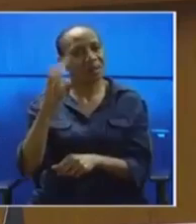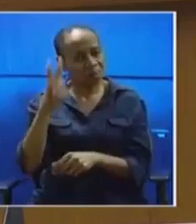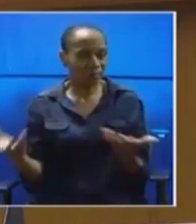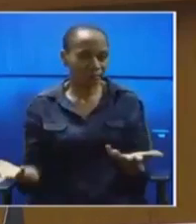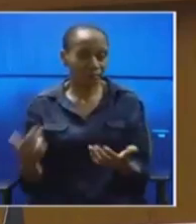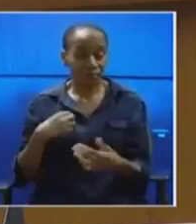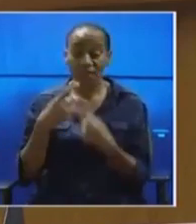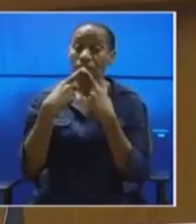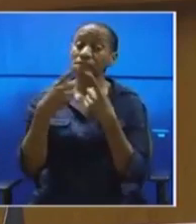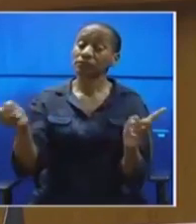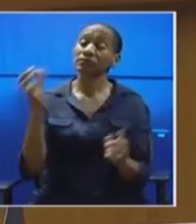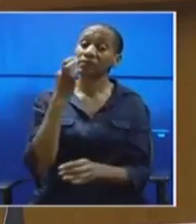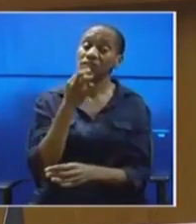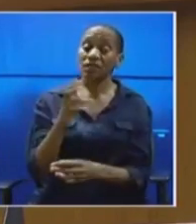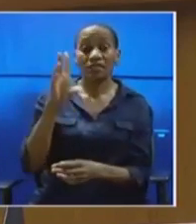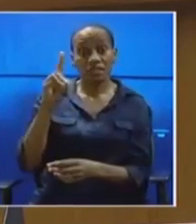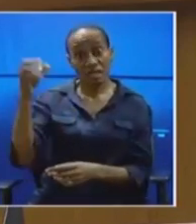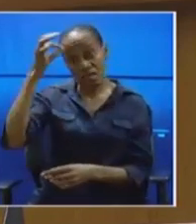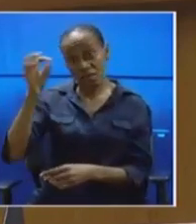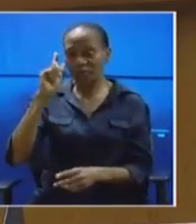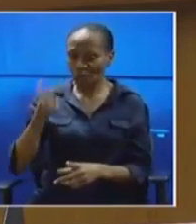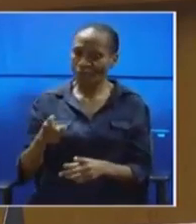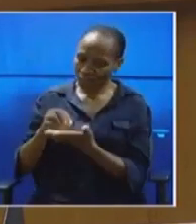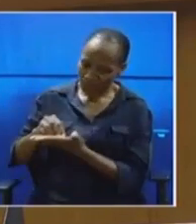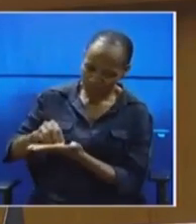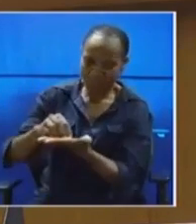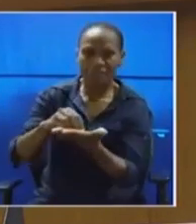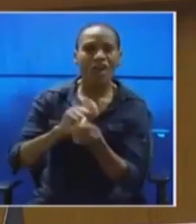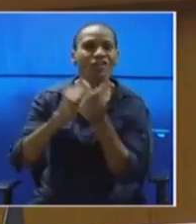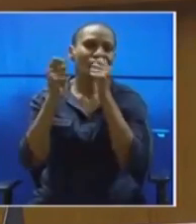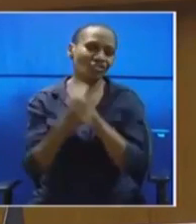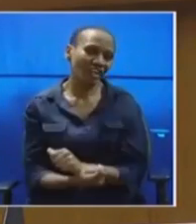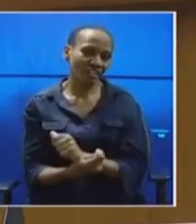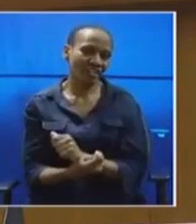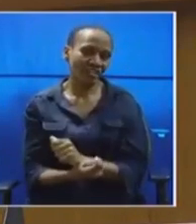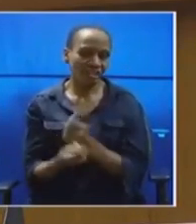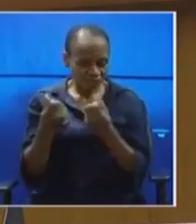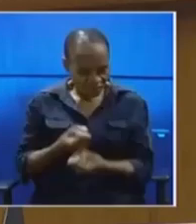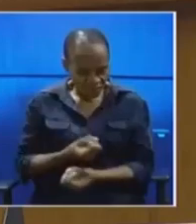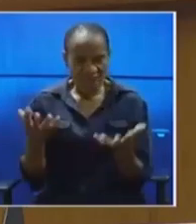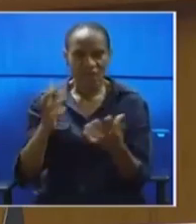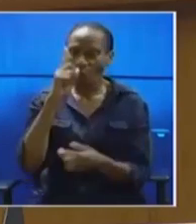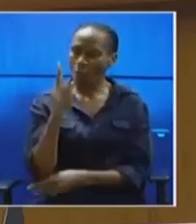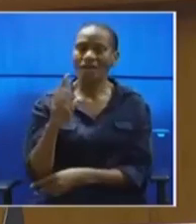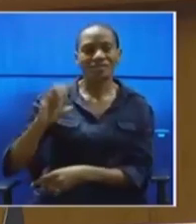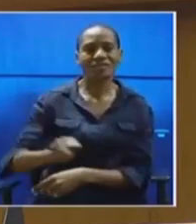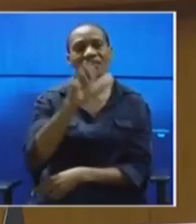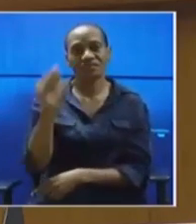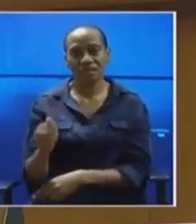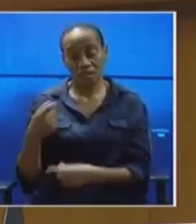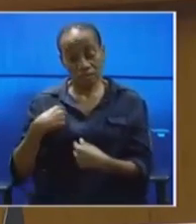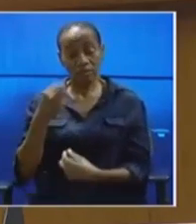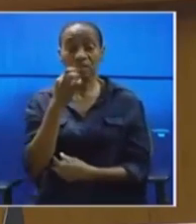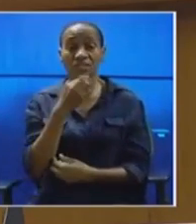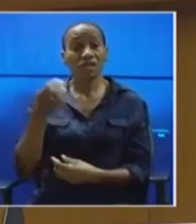government, we will bring change that builds one South Africa for all. I told that under a